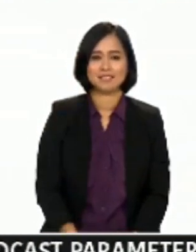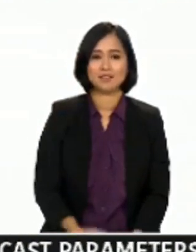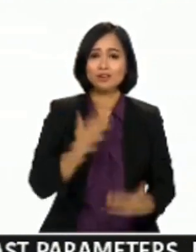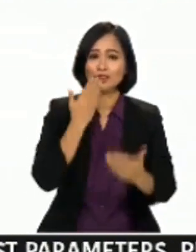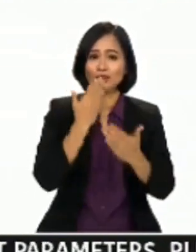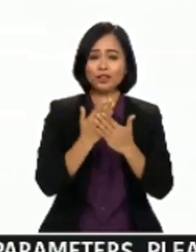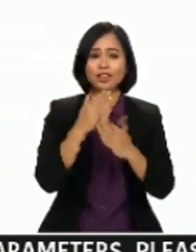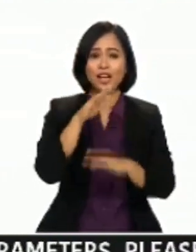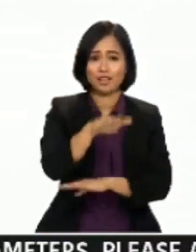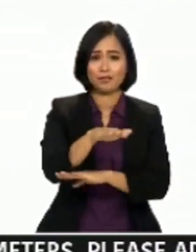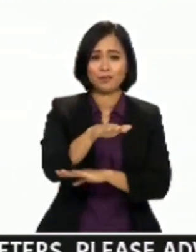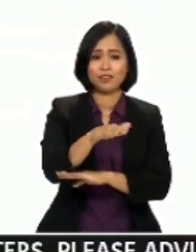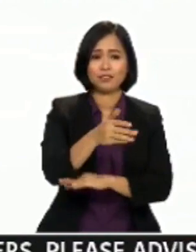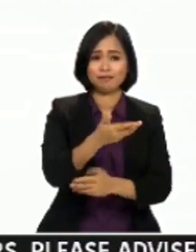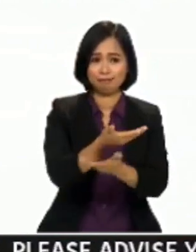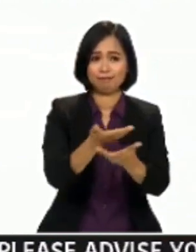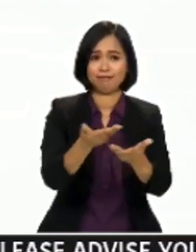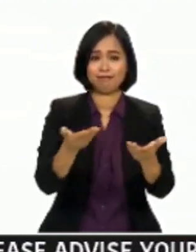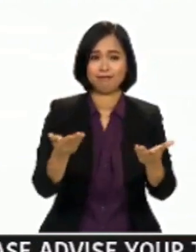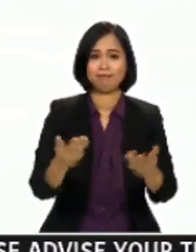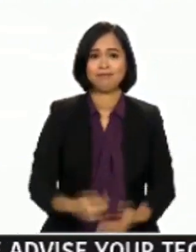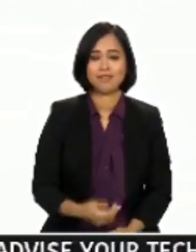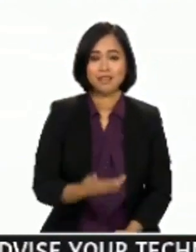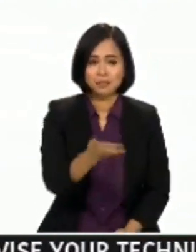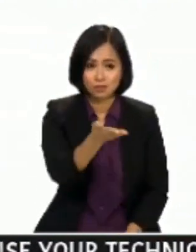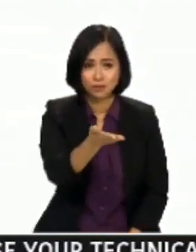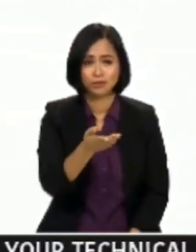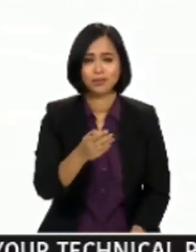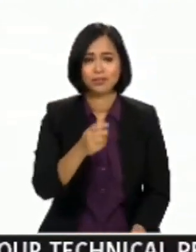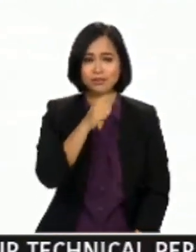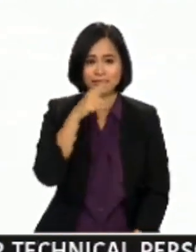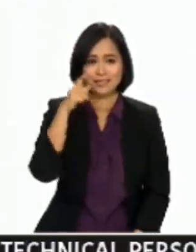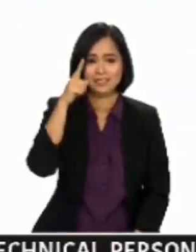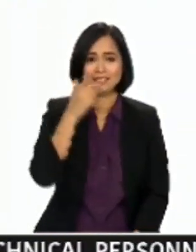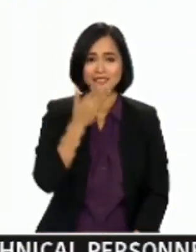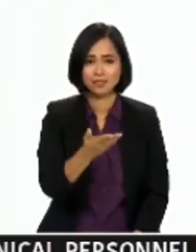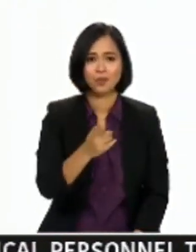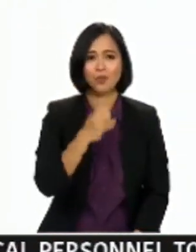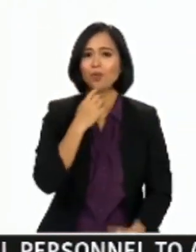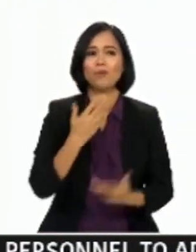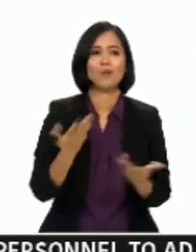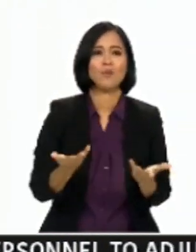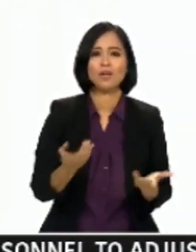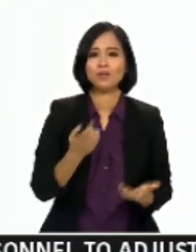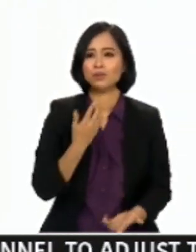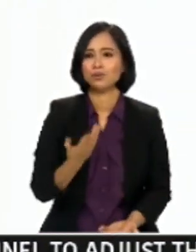hapon po sa iyong ma'am. At kung nasaan ka.